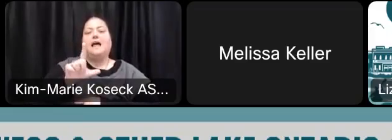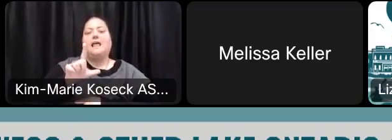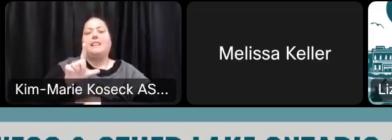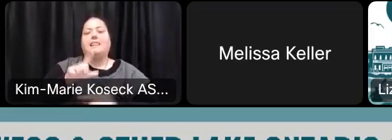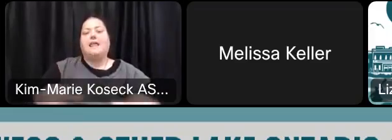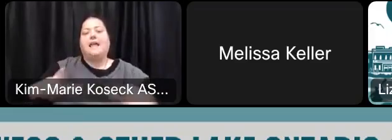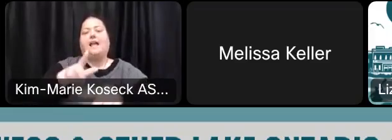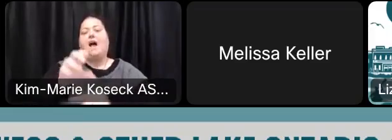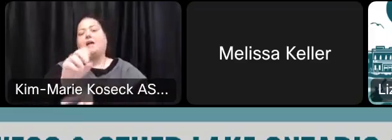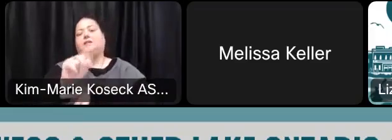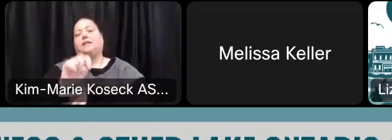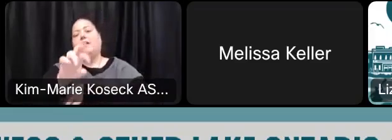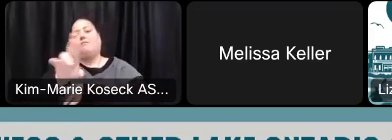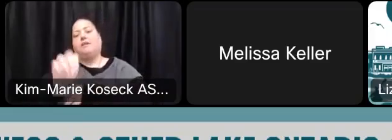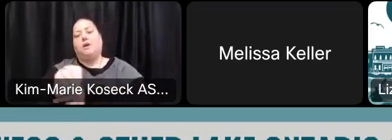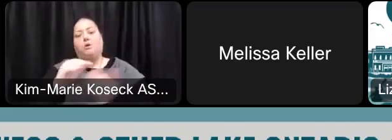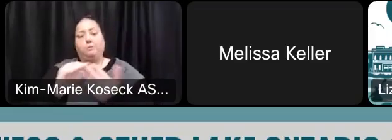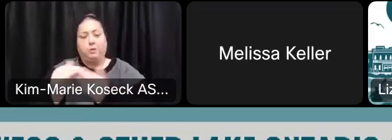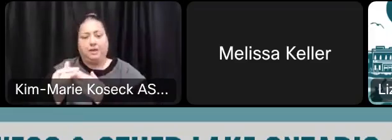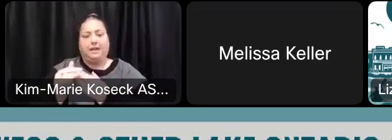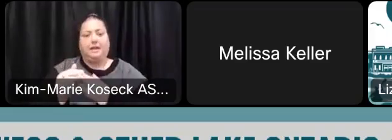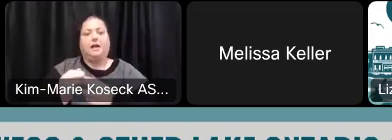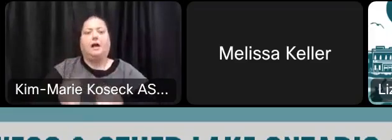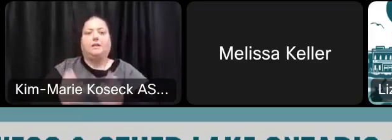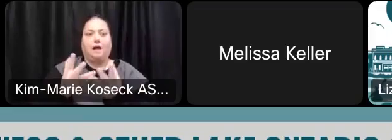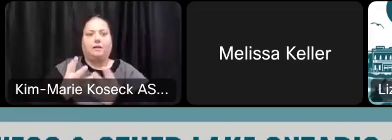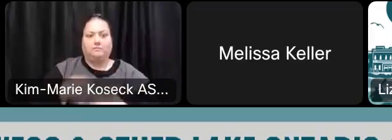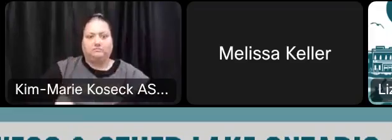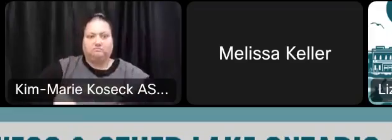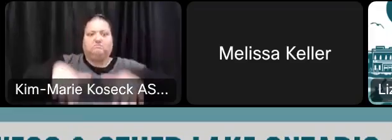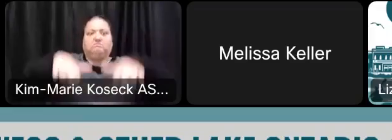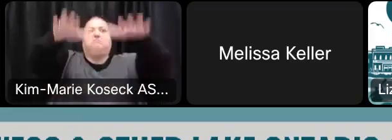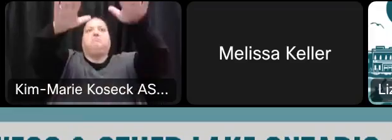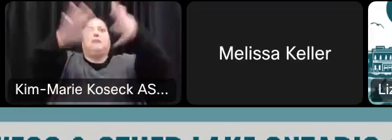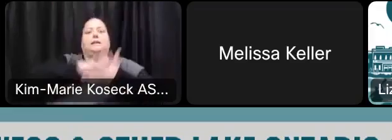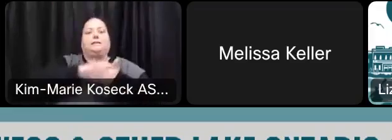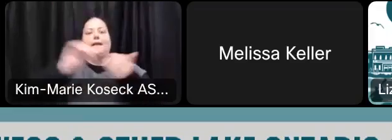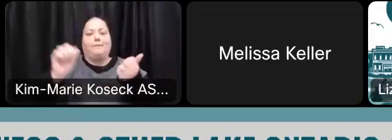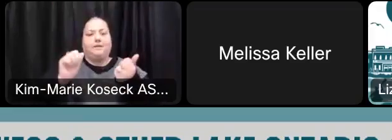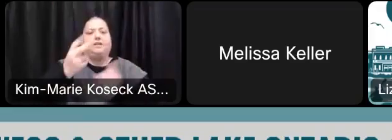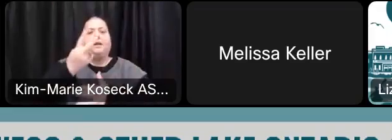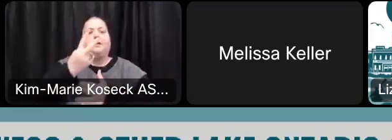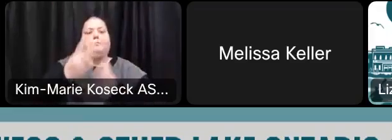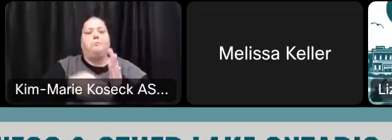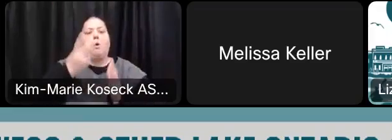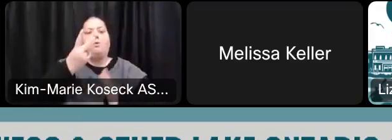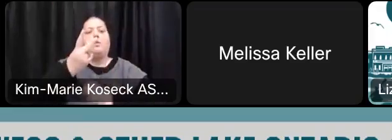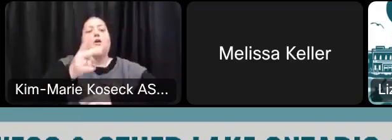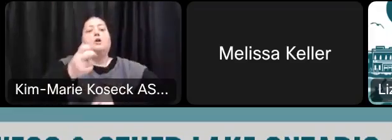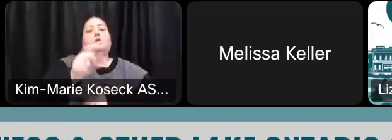community that, among many others, experienced extreme flooding and damage in both 2017